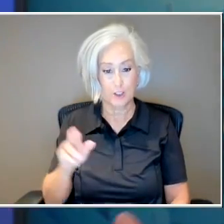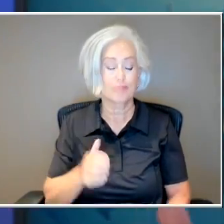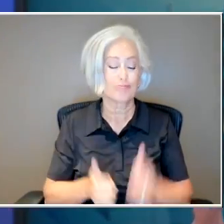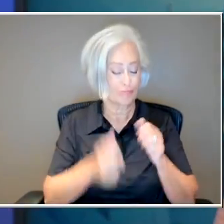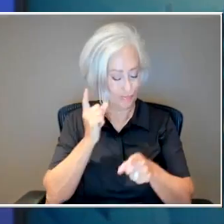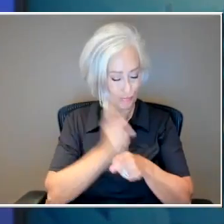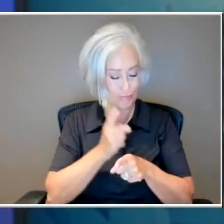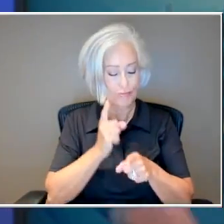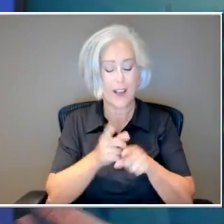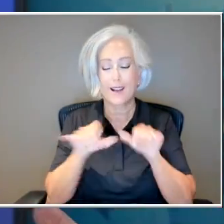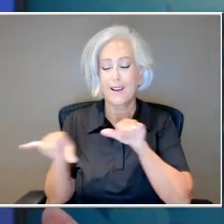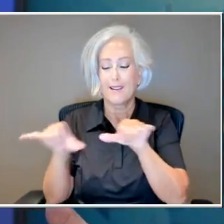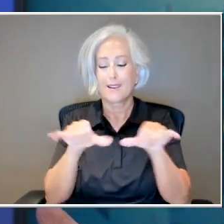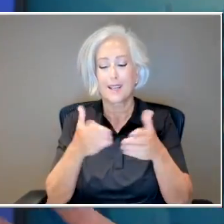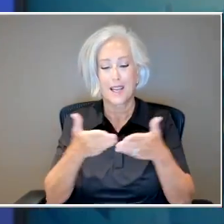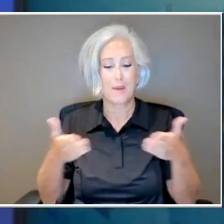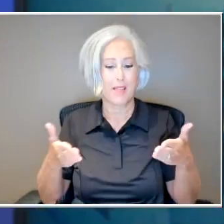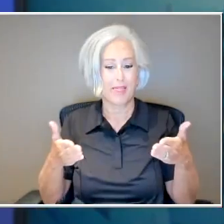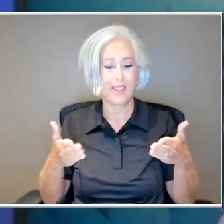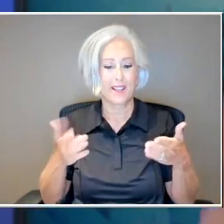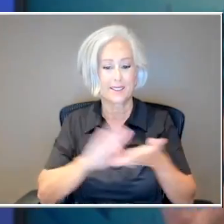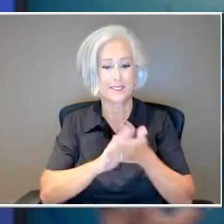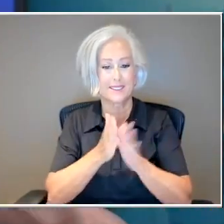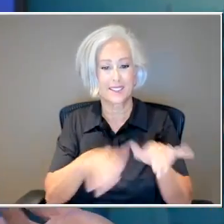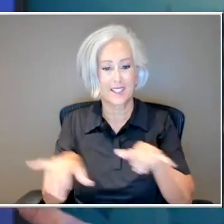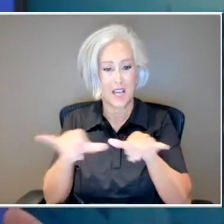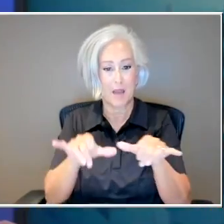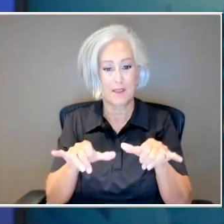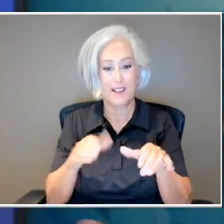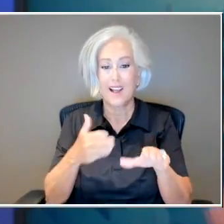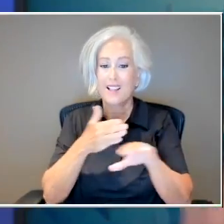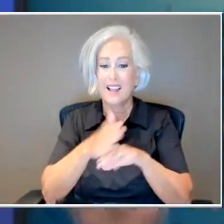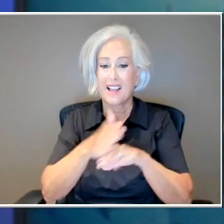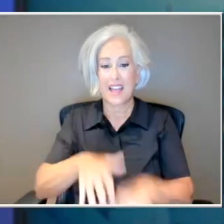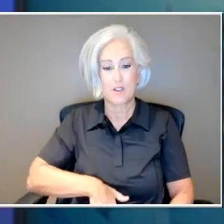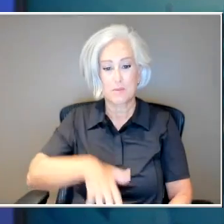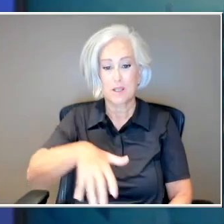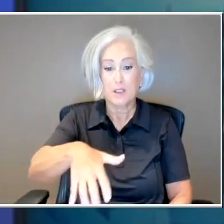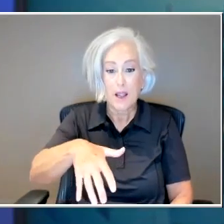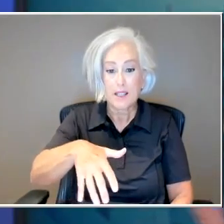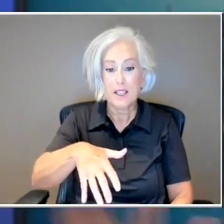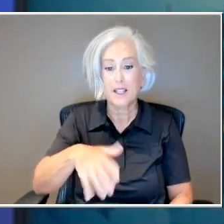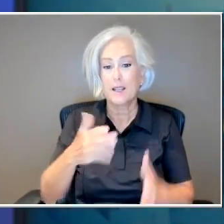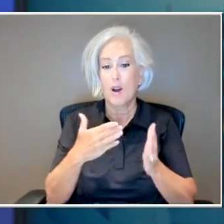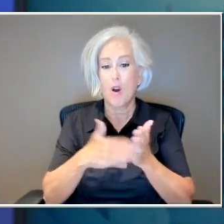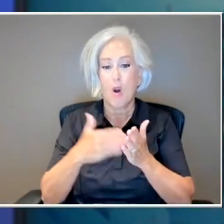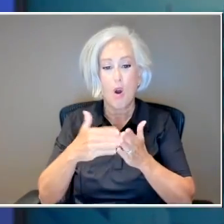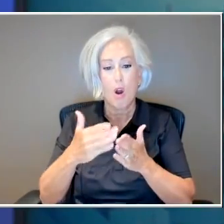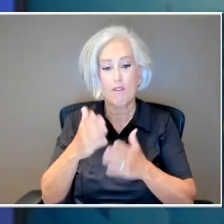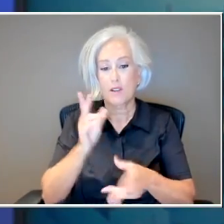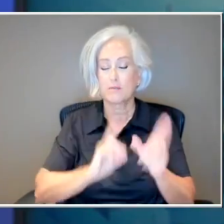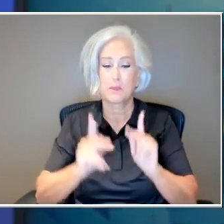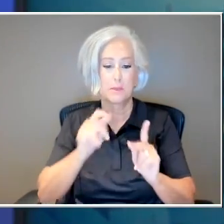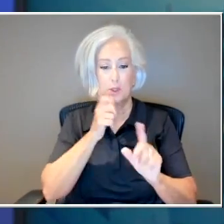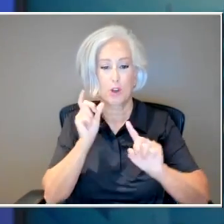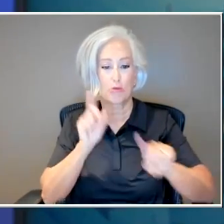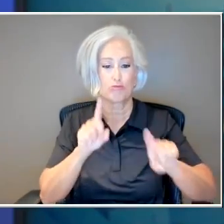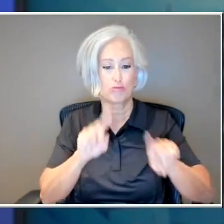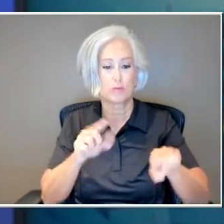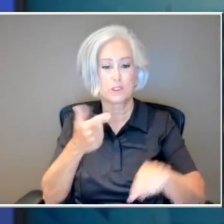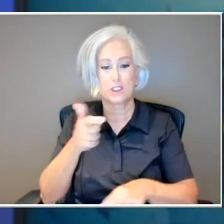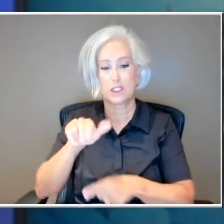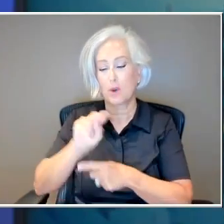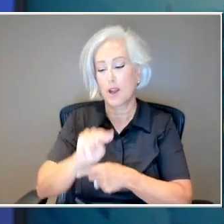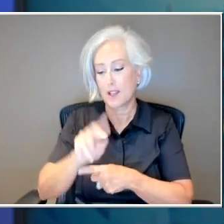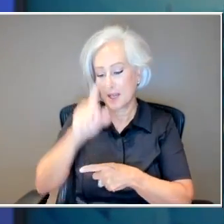say, well, after pregnancy, like a lot of them don't go back to their GYNs because nothing's going on down there, right? And